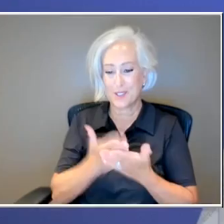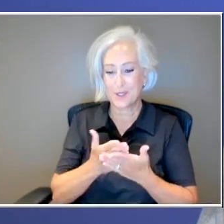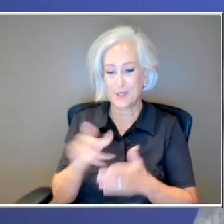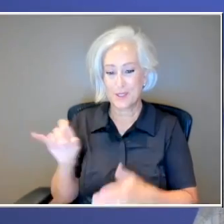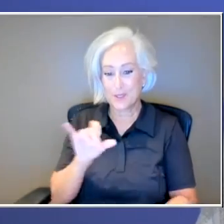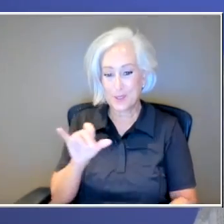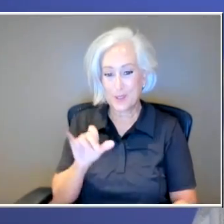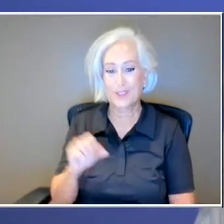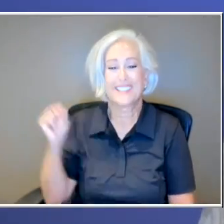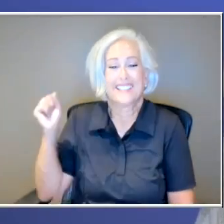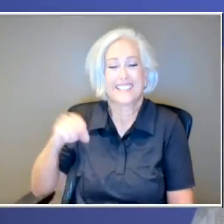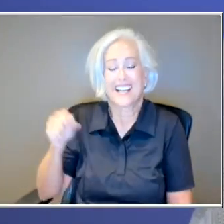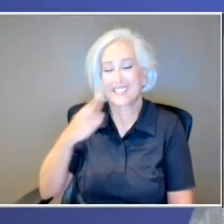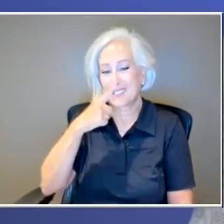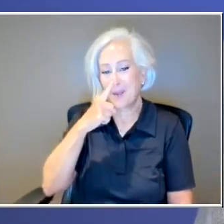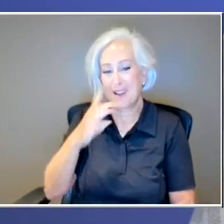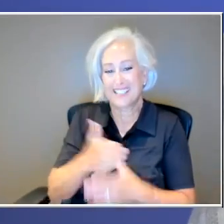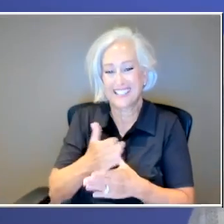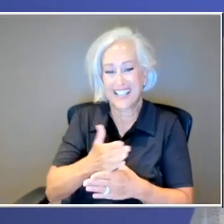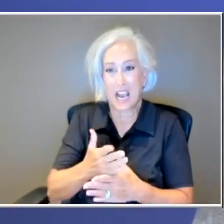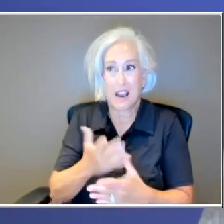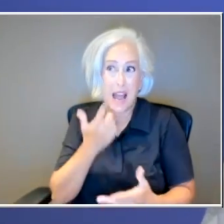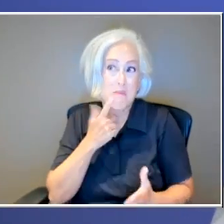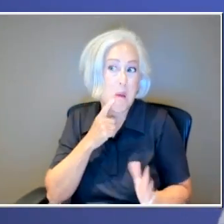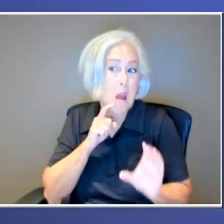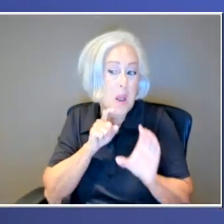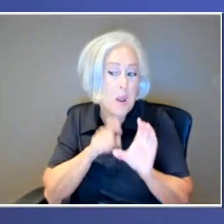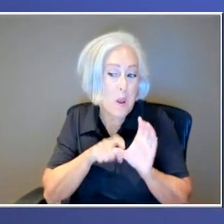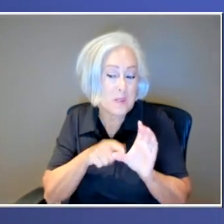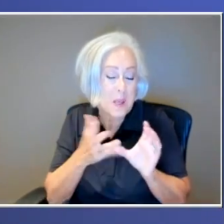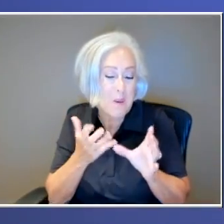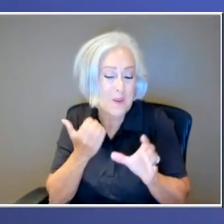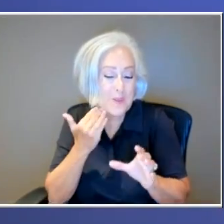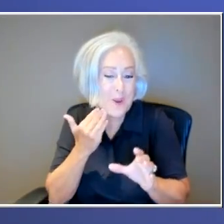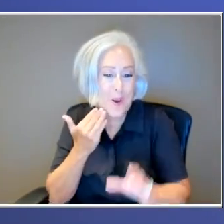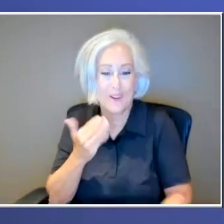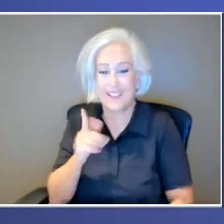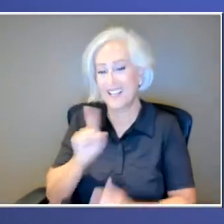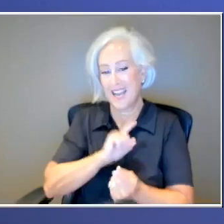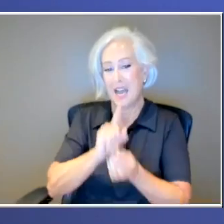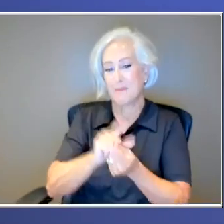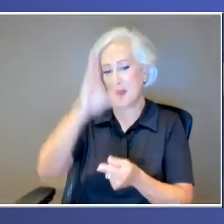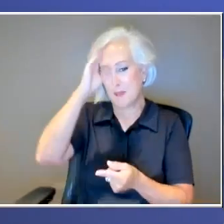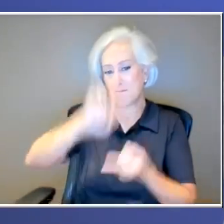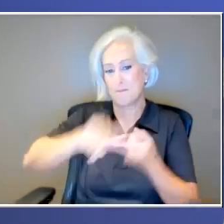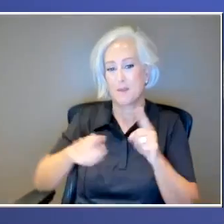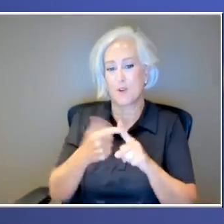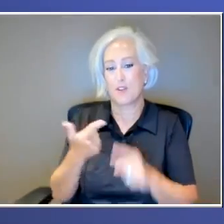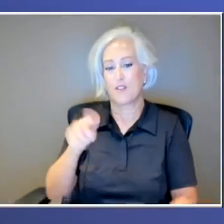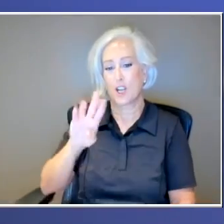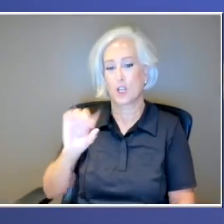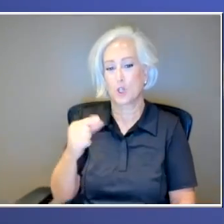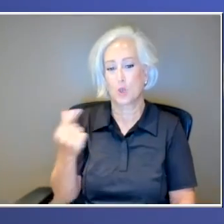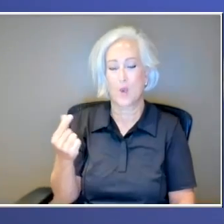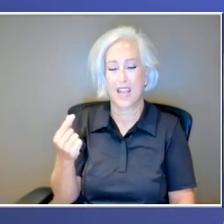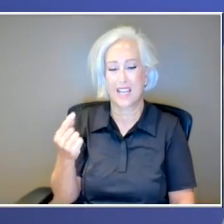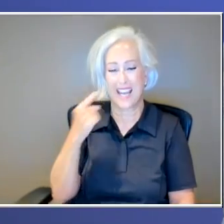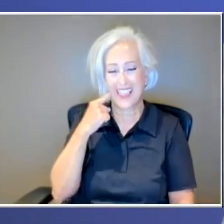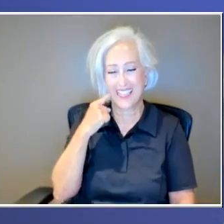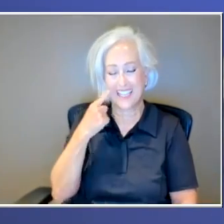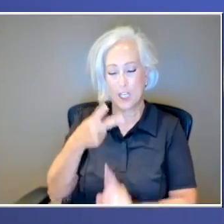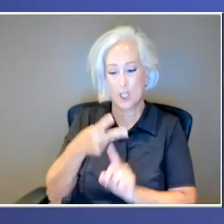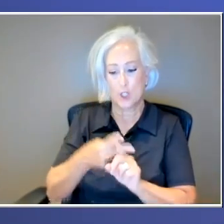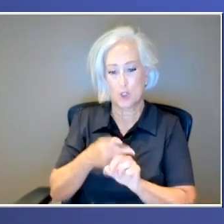Do share. I want to be nosy. I want to know all about it. Yes. I met my boyfriend Greg a couple, I believe it was 2 months